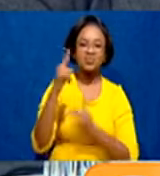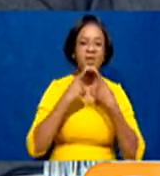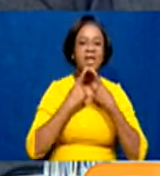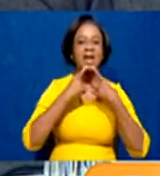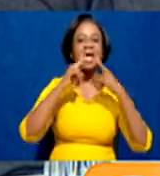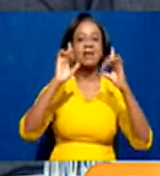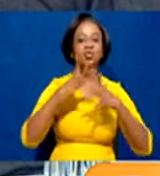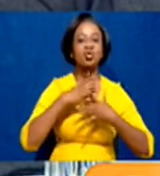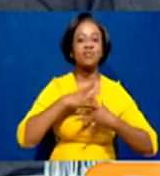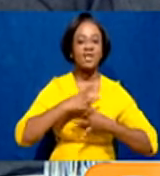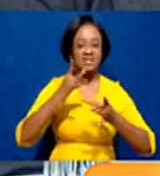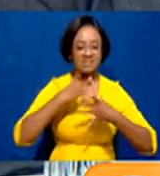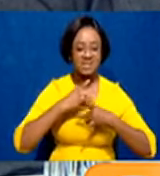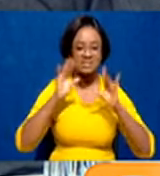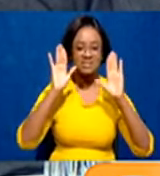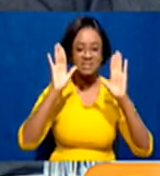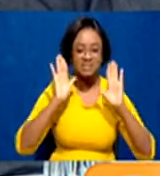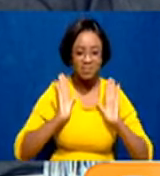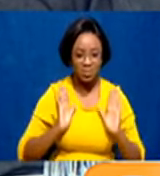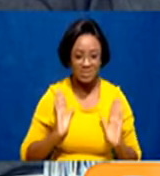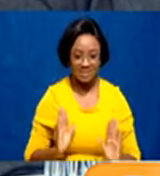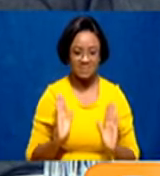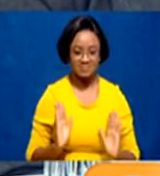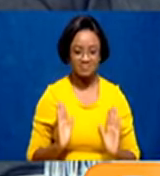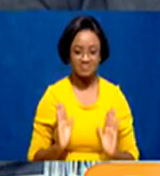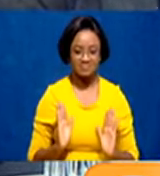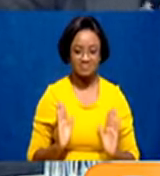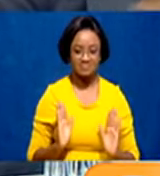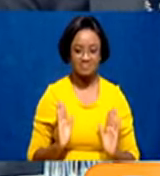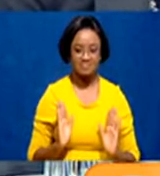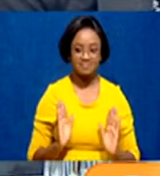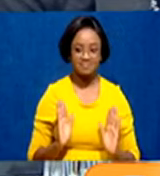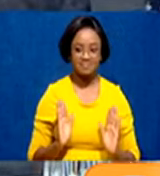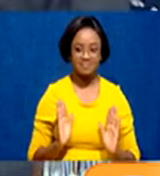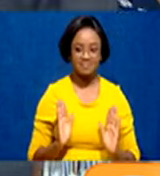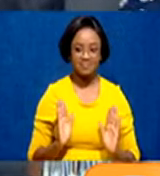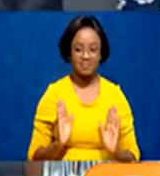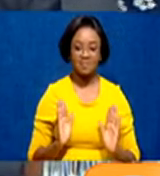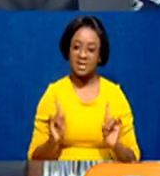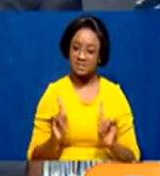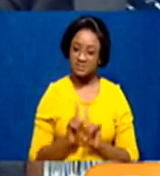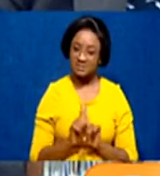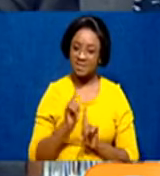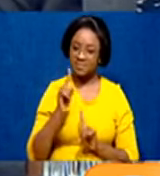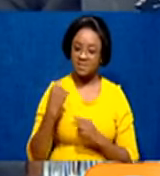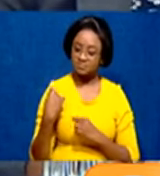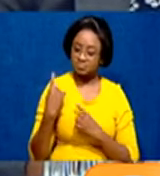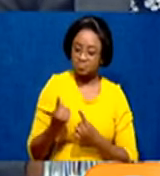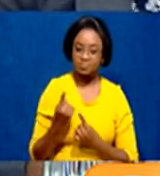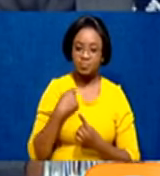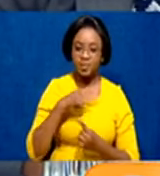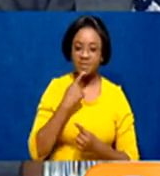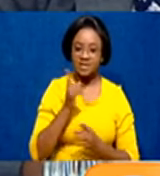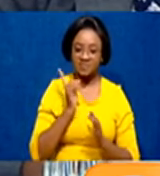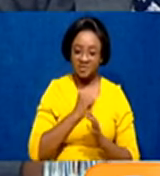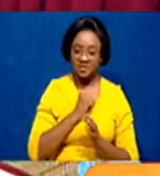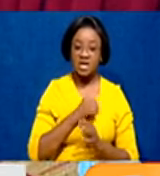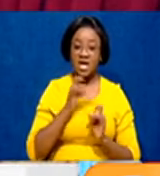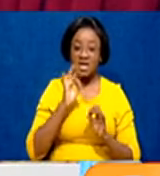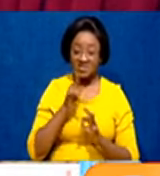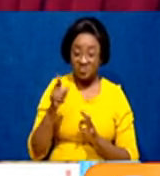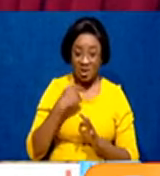is fundamental in this query. And that officer that has been said and mentioned adversely must step